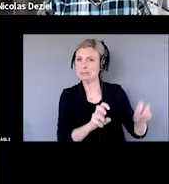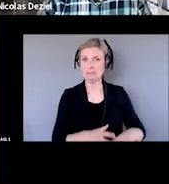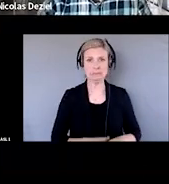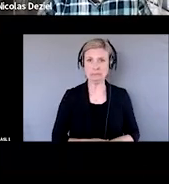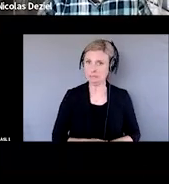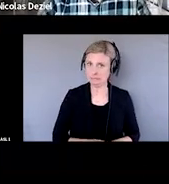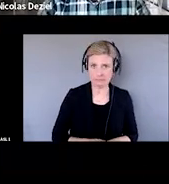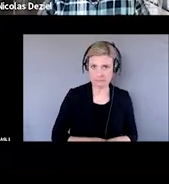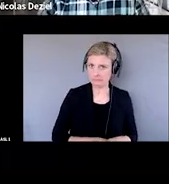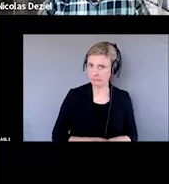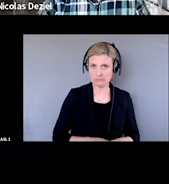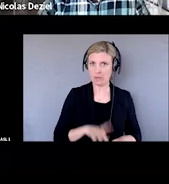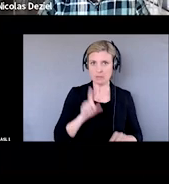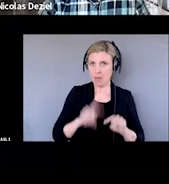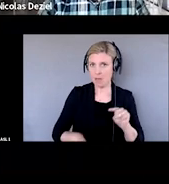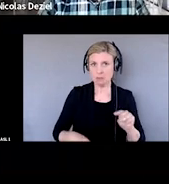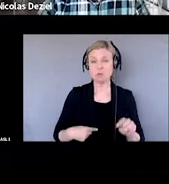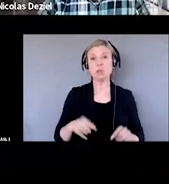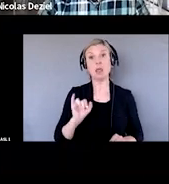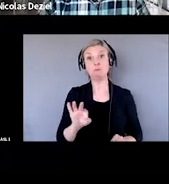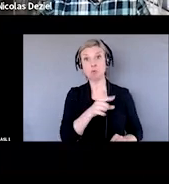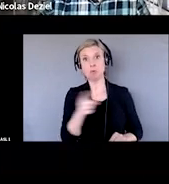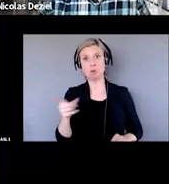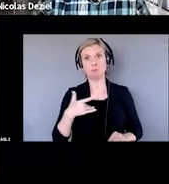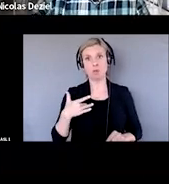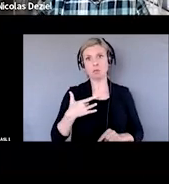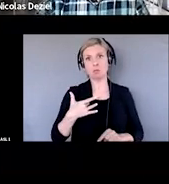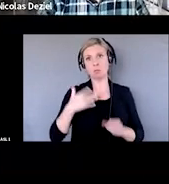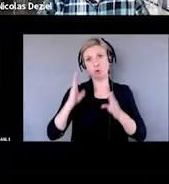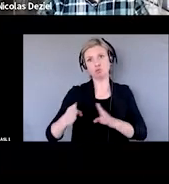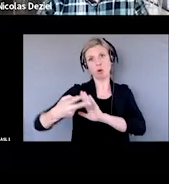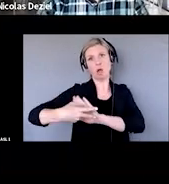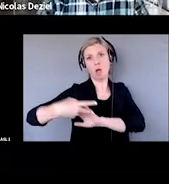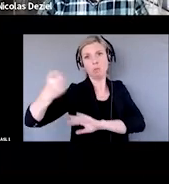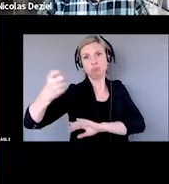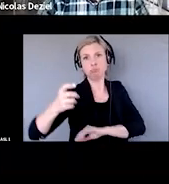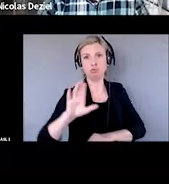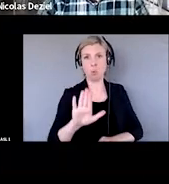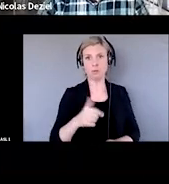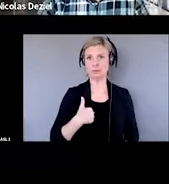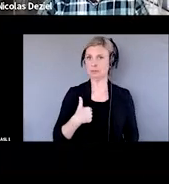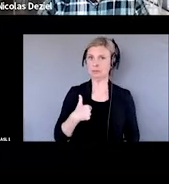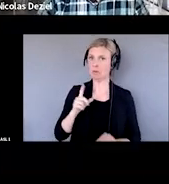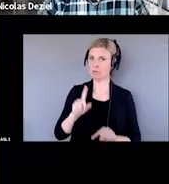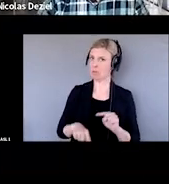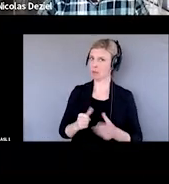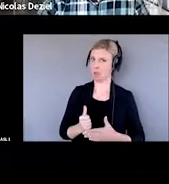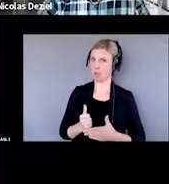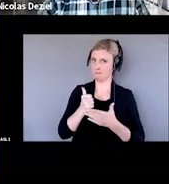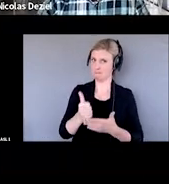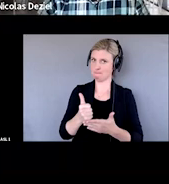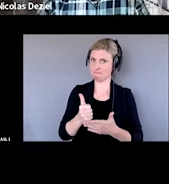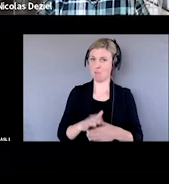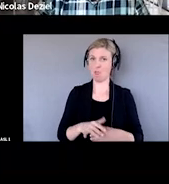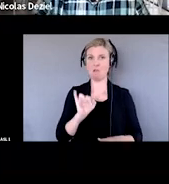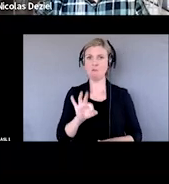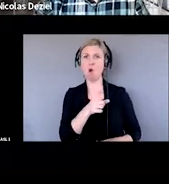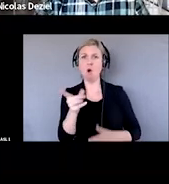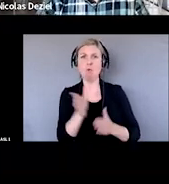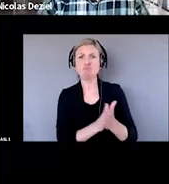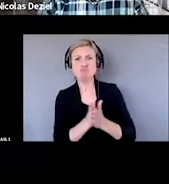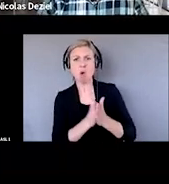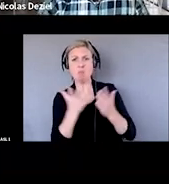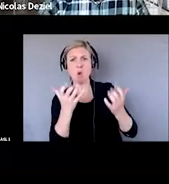your innovation, or you want to instigate, some sort of a lawsuit against someone, I won't be